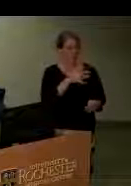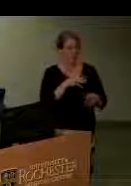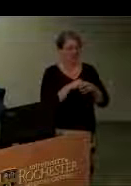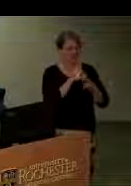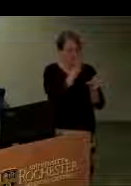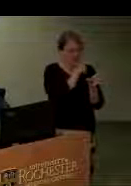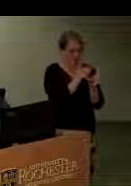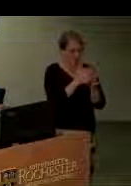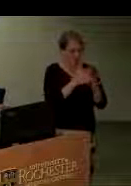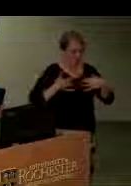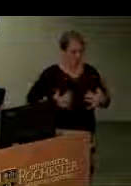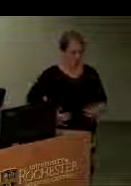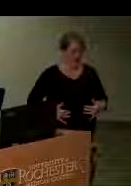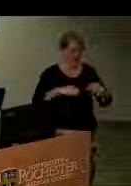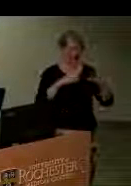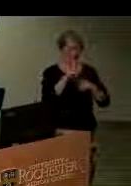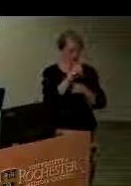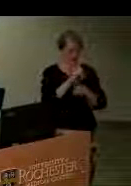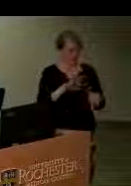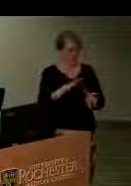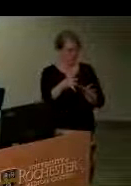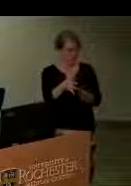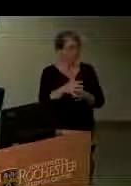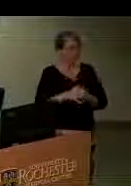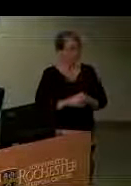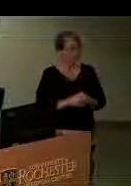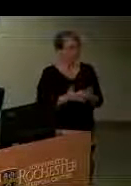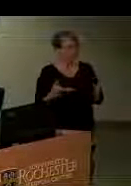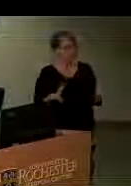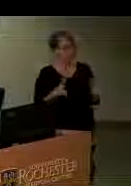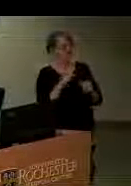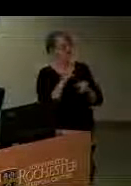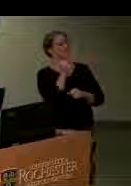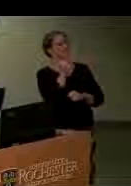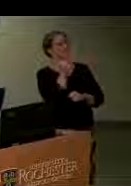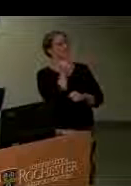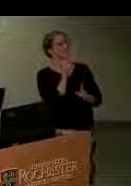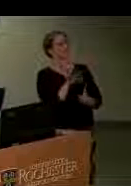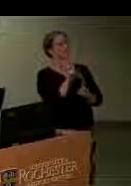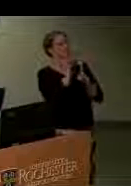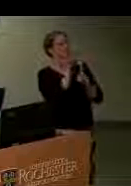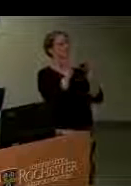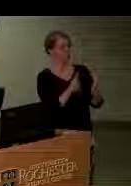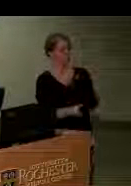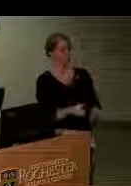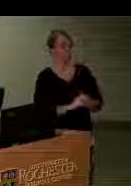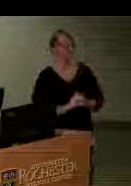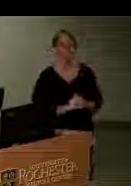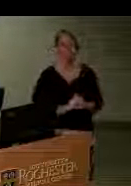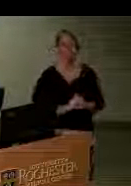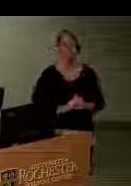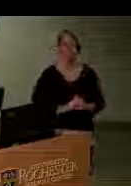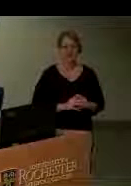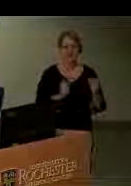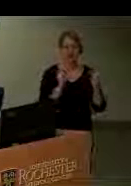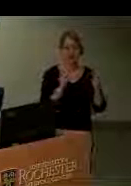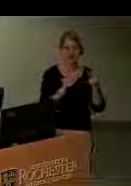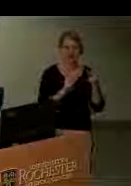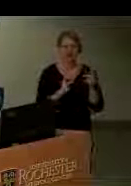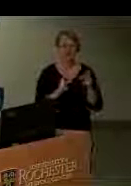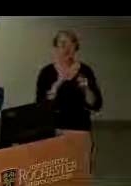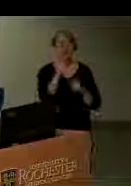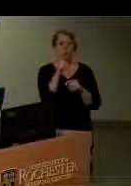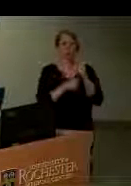psychosomatic disorders. So that already tells you this is already an unusual person. How many people take a year out of